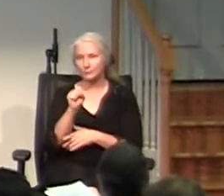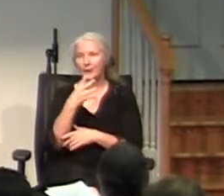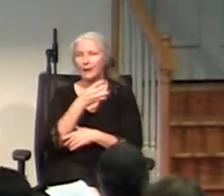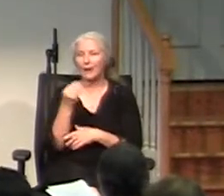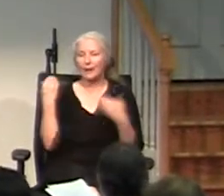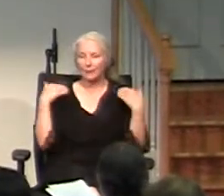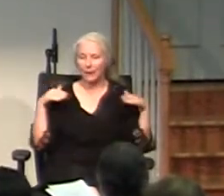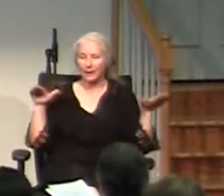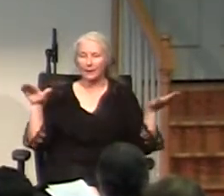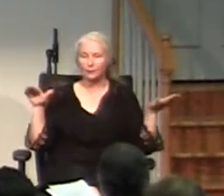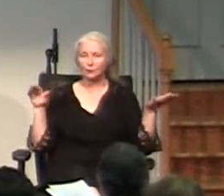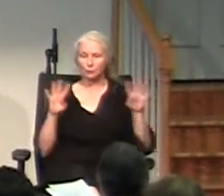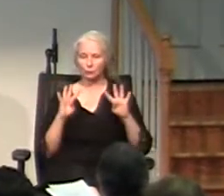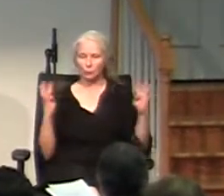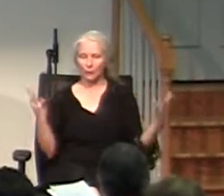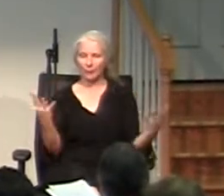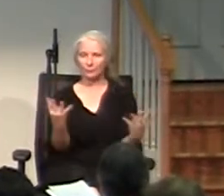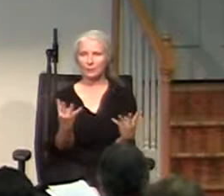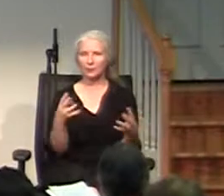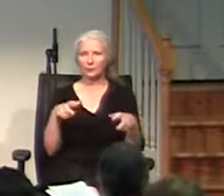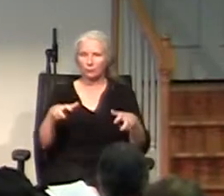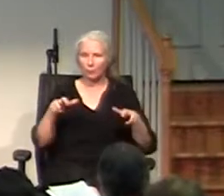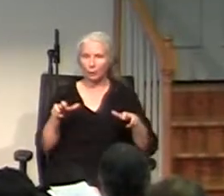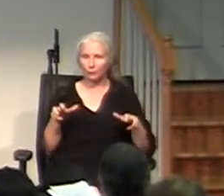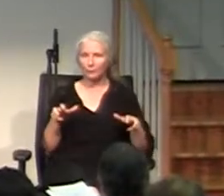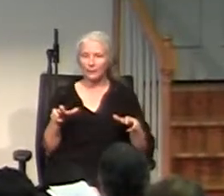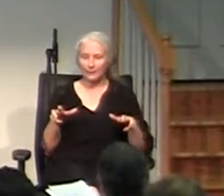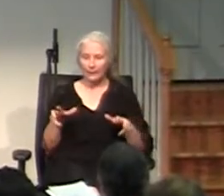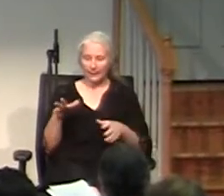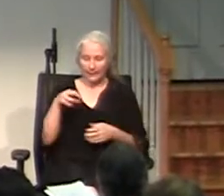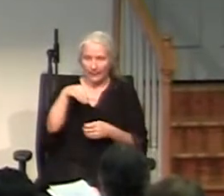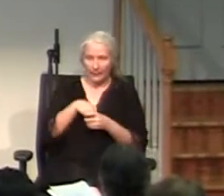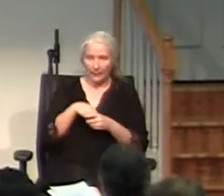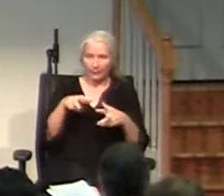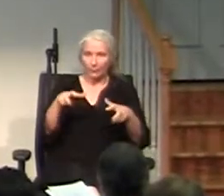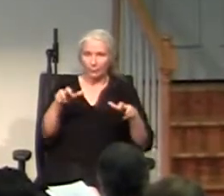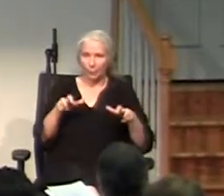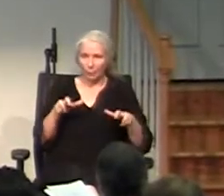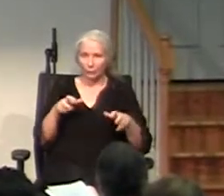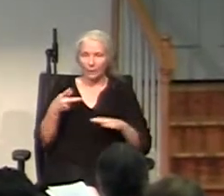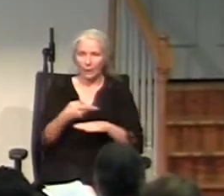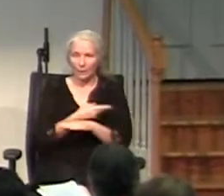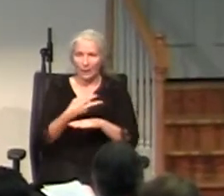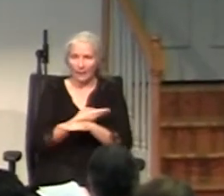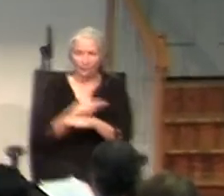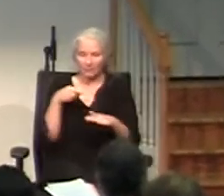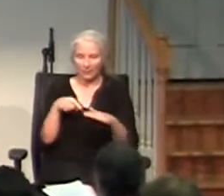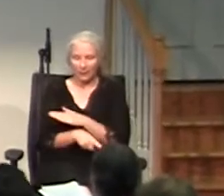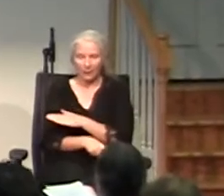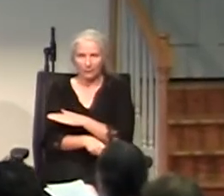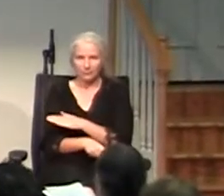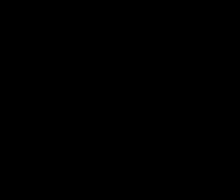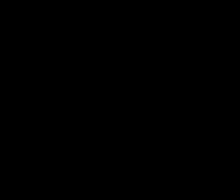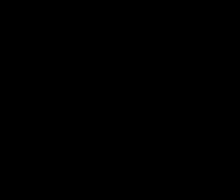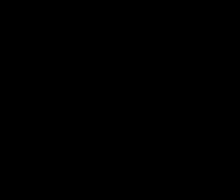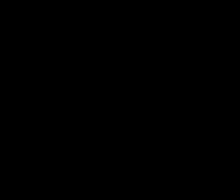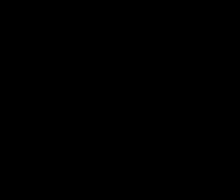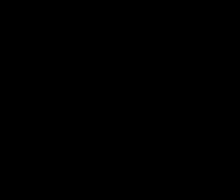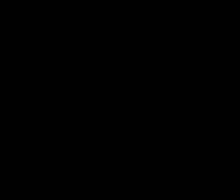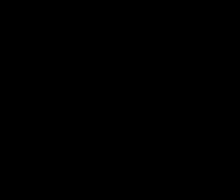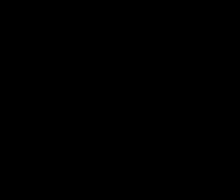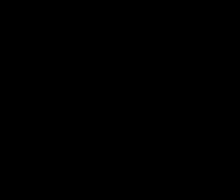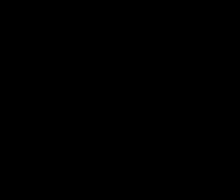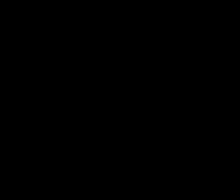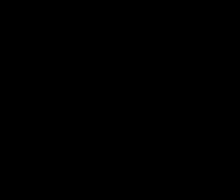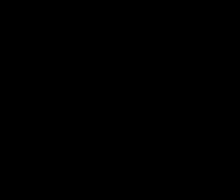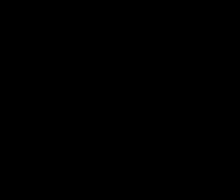angels that are surrounding the throne. In the midst of the throne is a lamb who was slain. That lamb